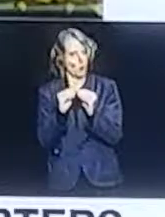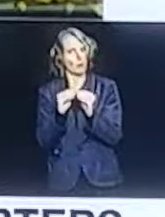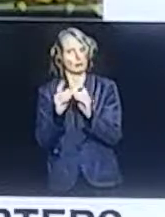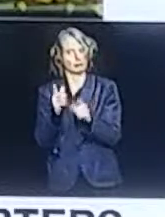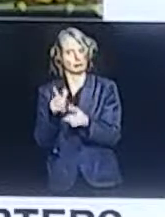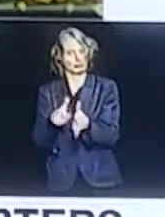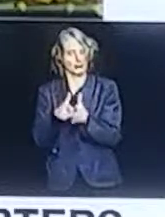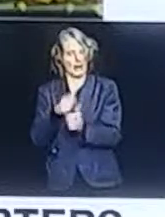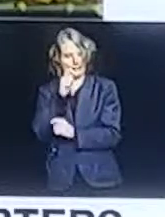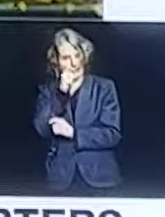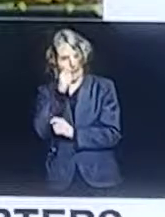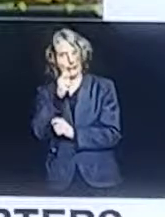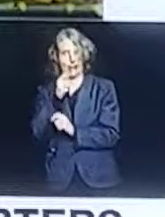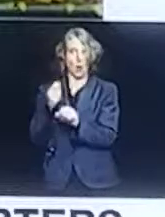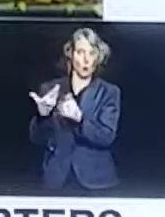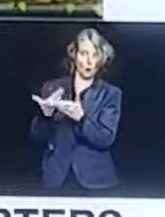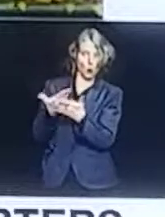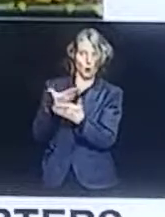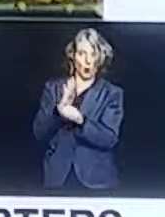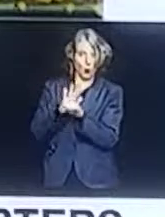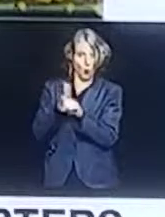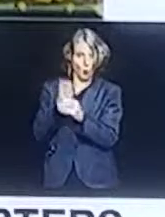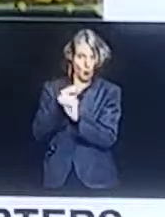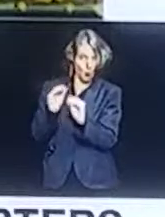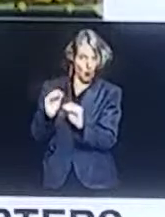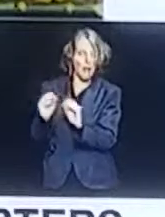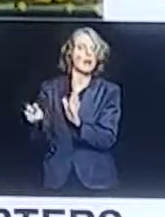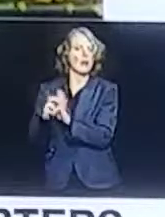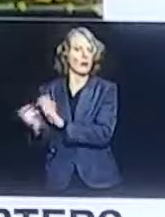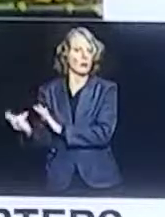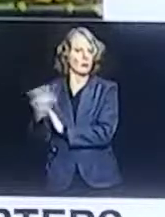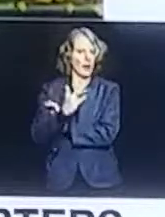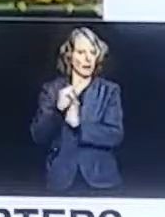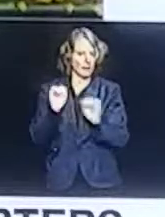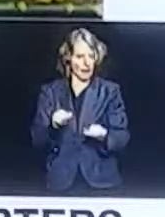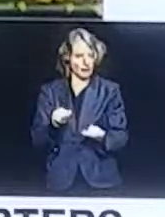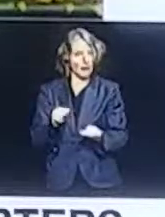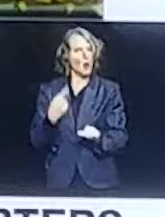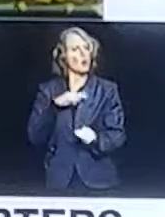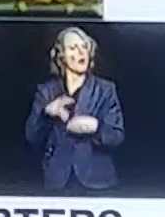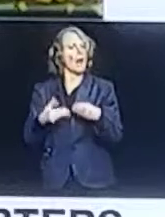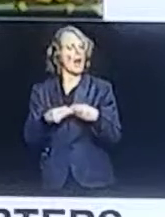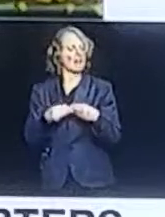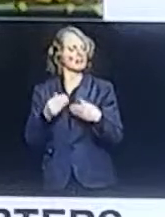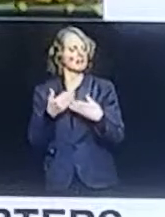and we'll continue to look at all the measures, both to discourage travel and to ensure